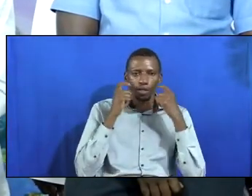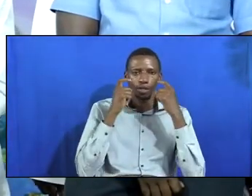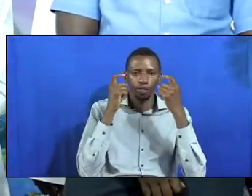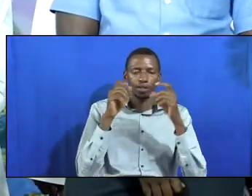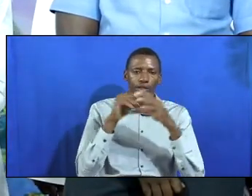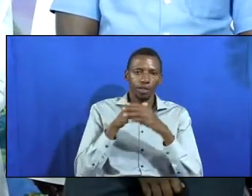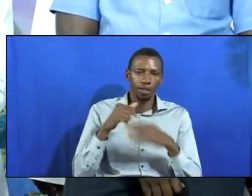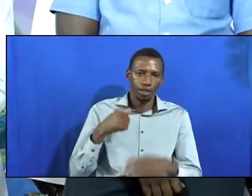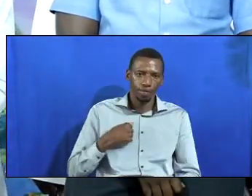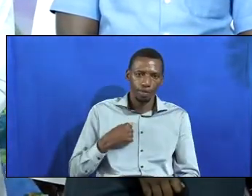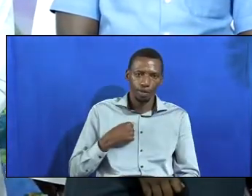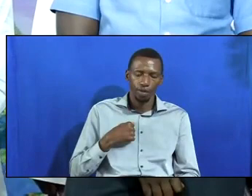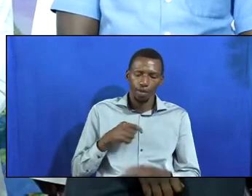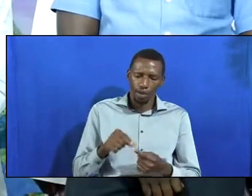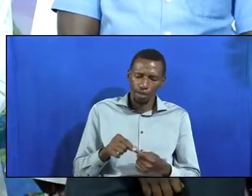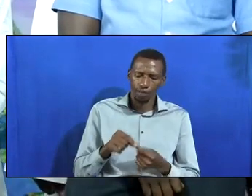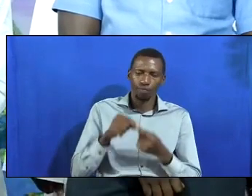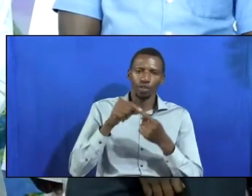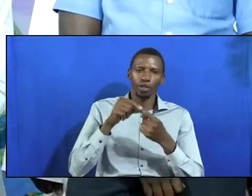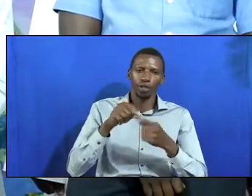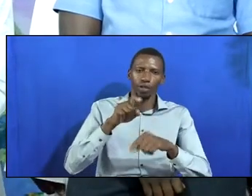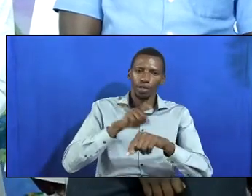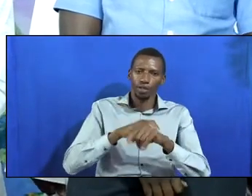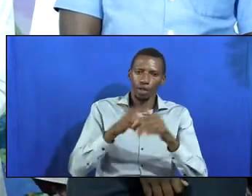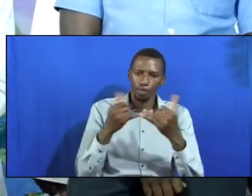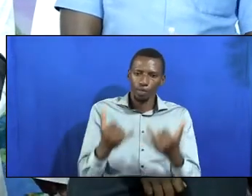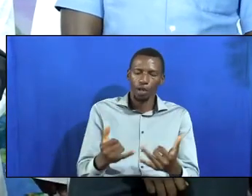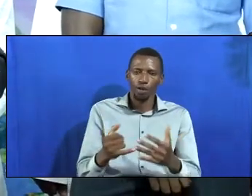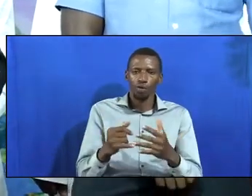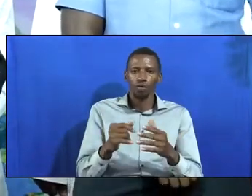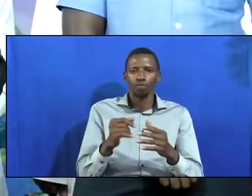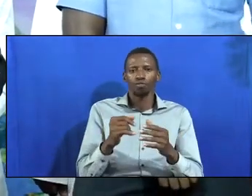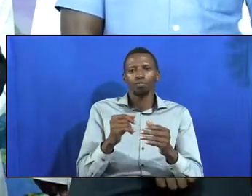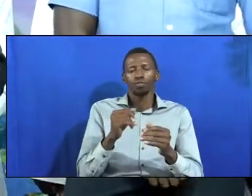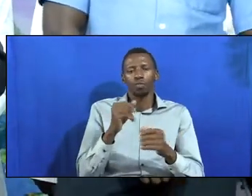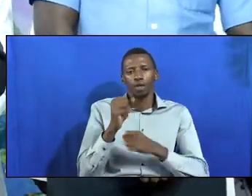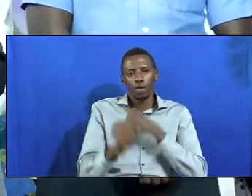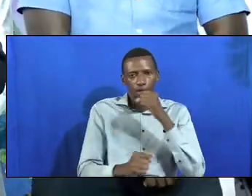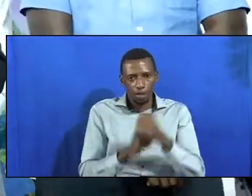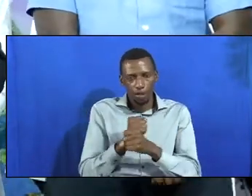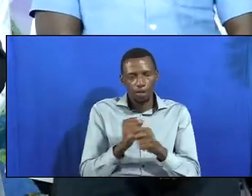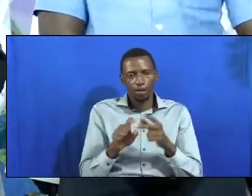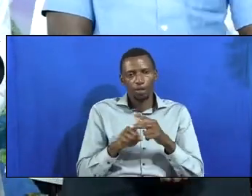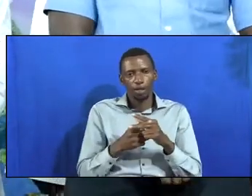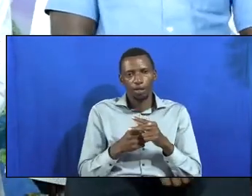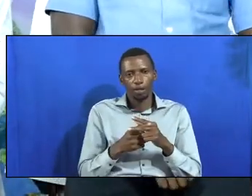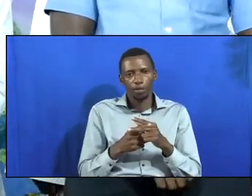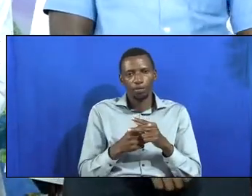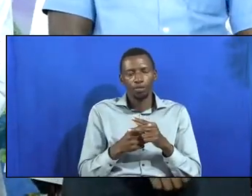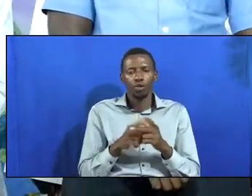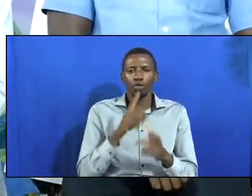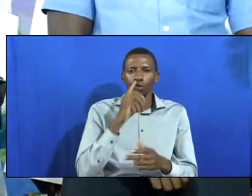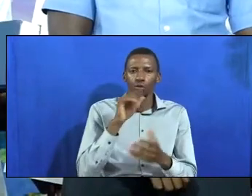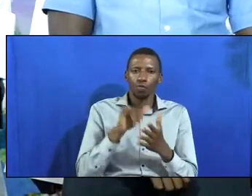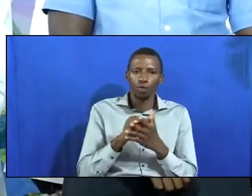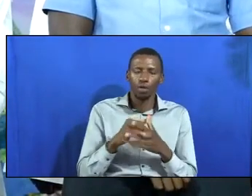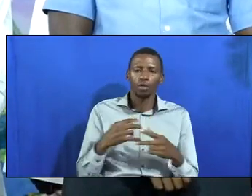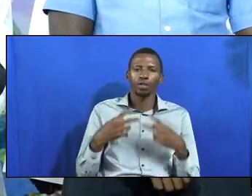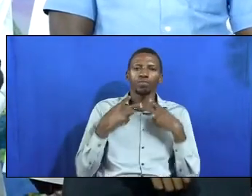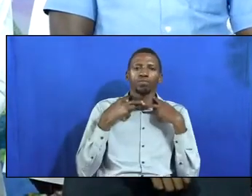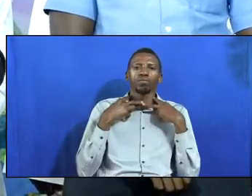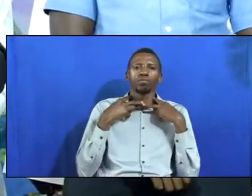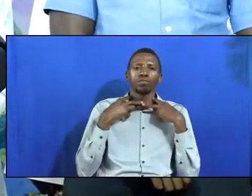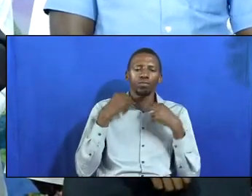particularly at this beginning of the year. What a way to start Happy New Year, so that the slavery that has